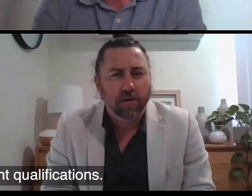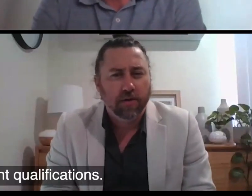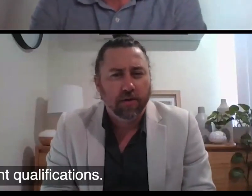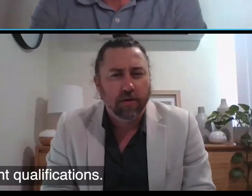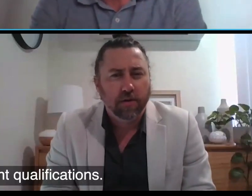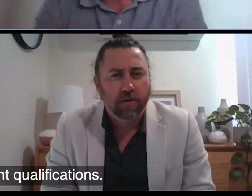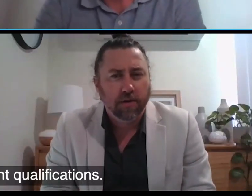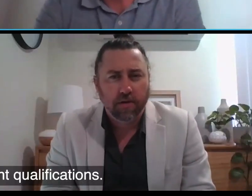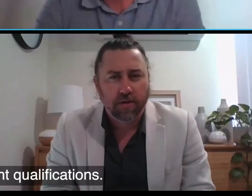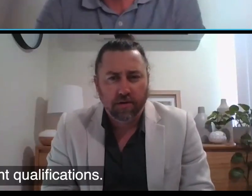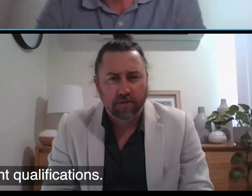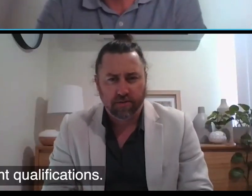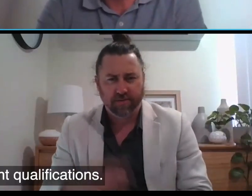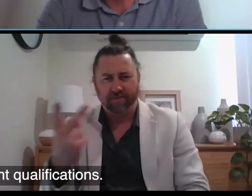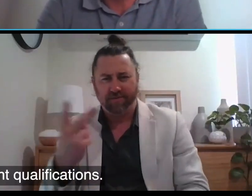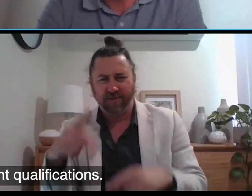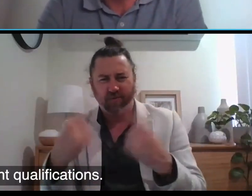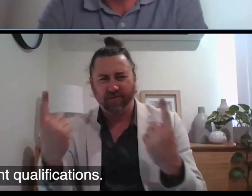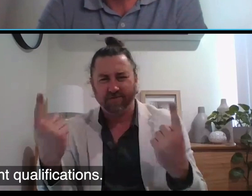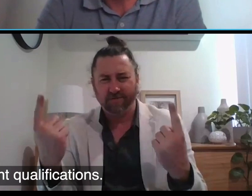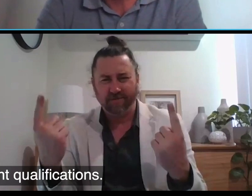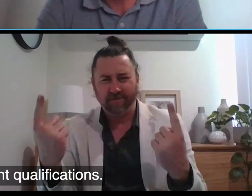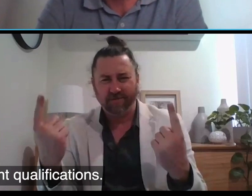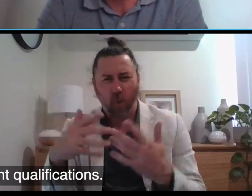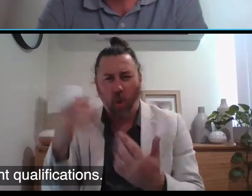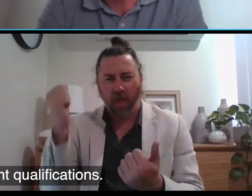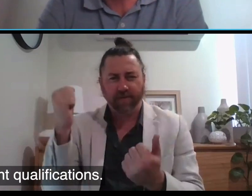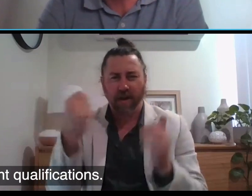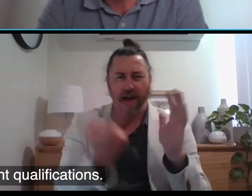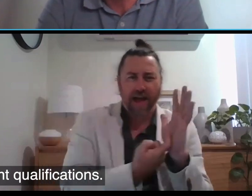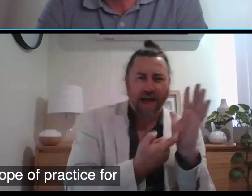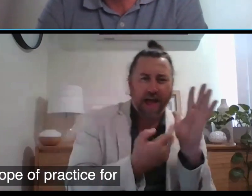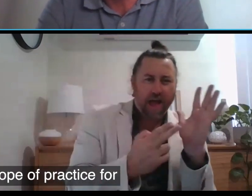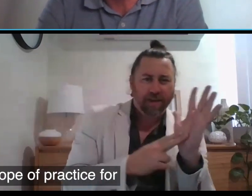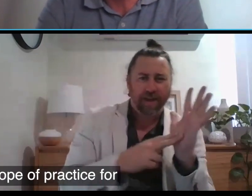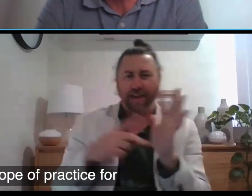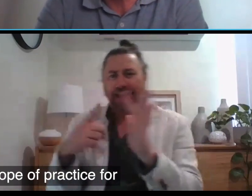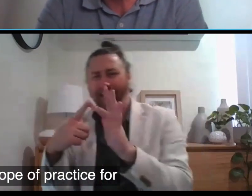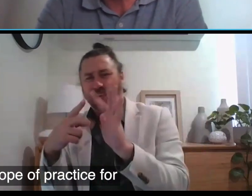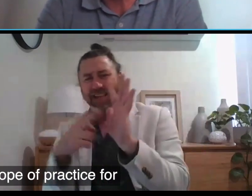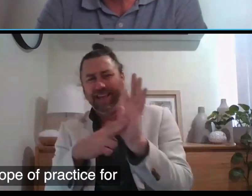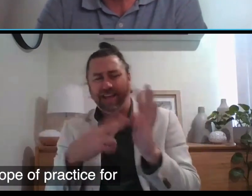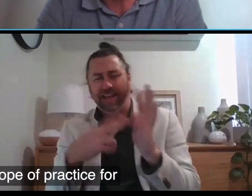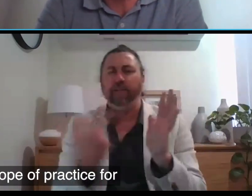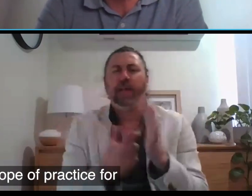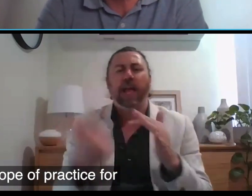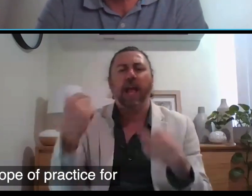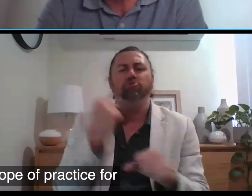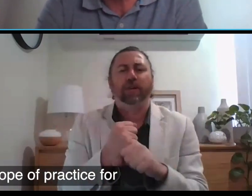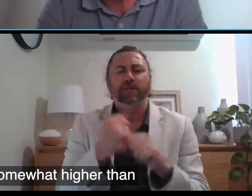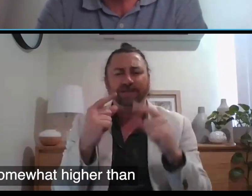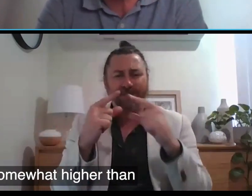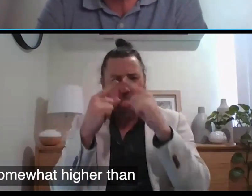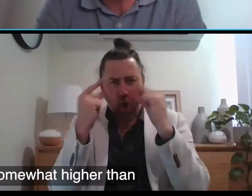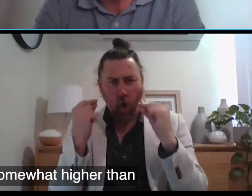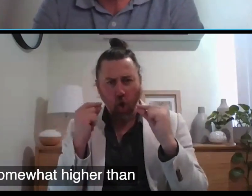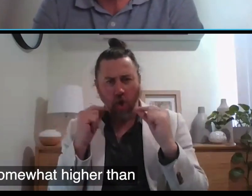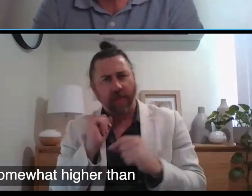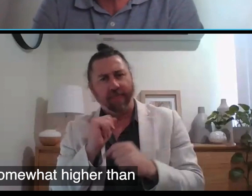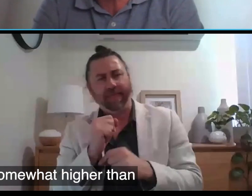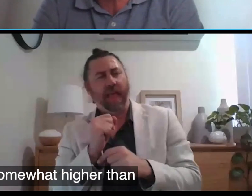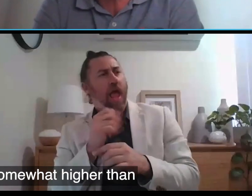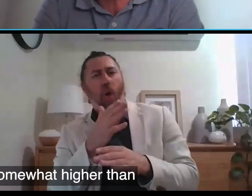Look, they're two different qualifications. Registered nurses, the scope of practice for